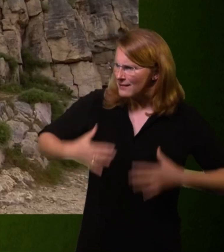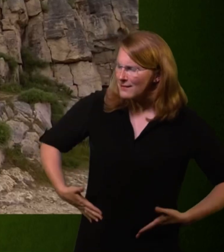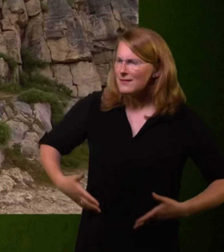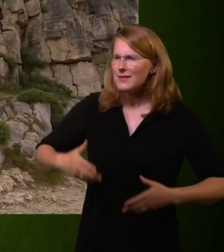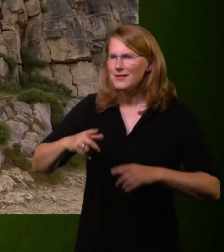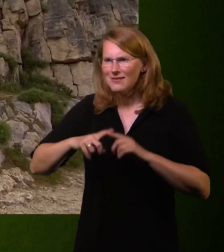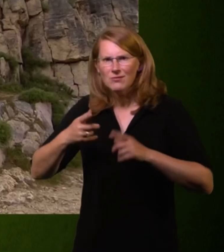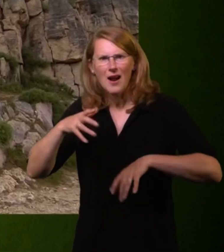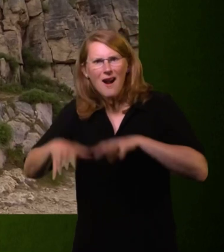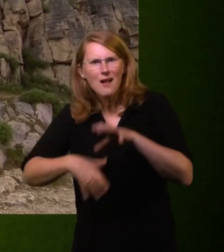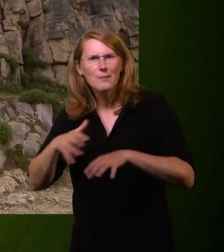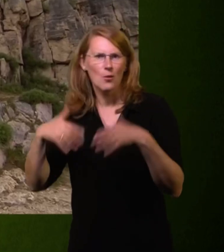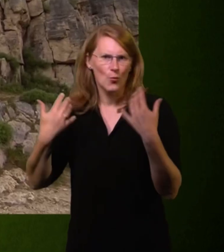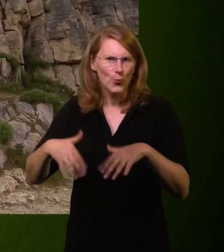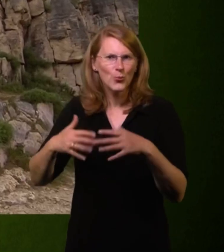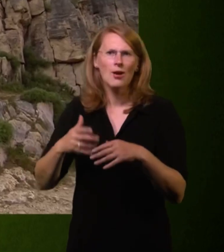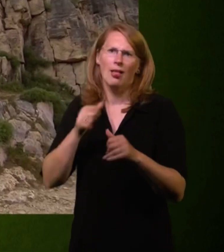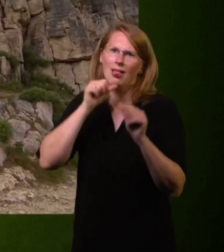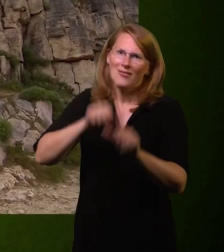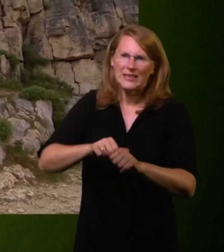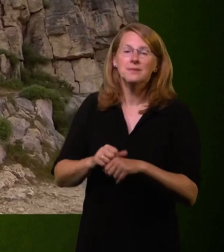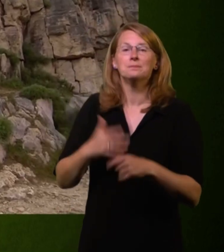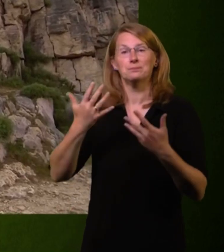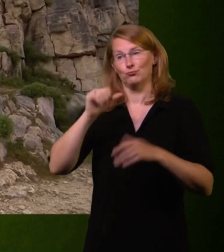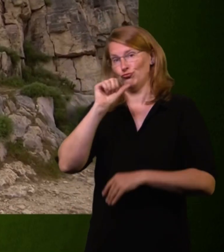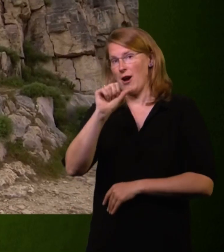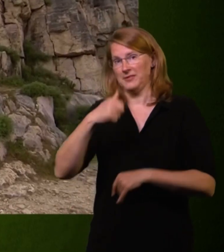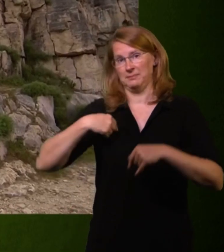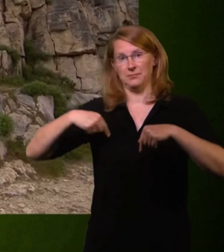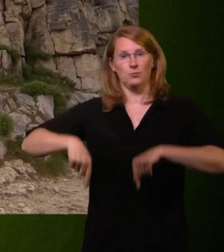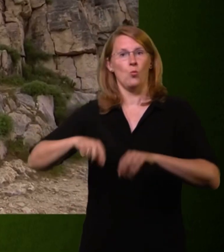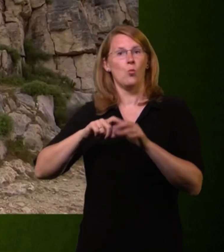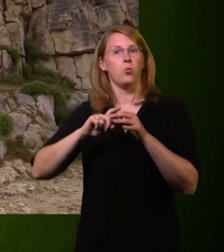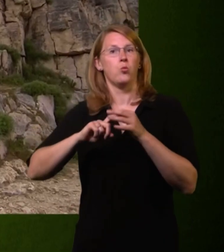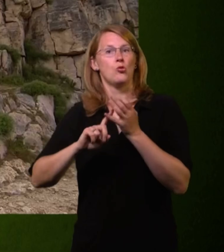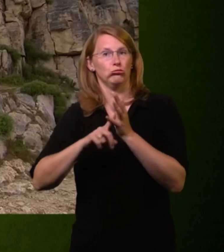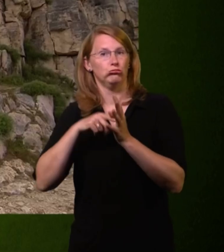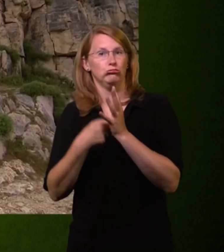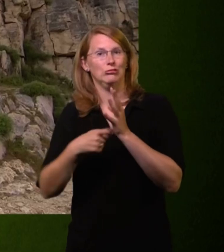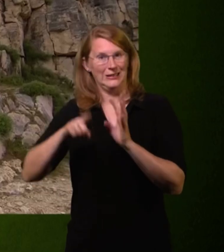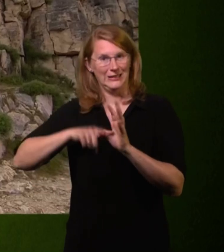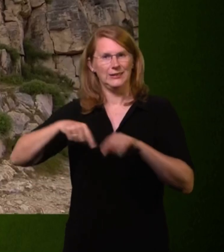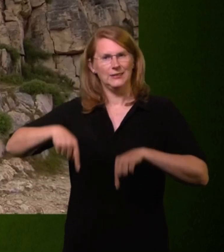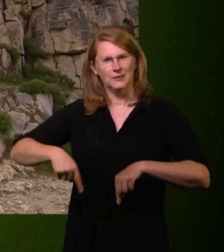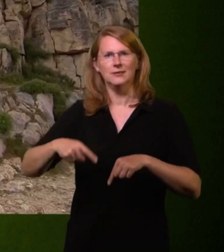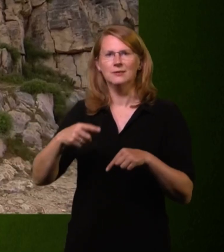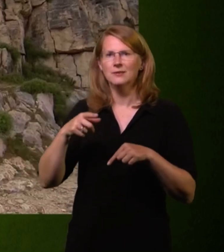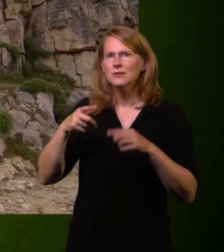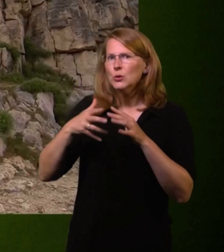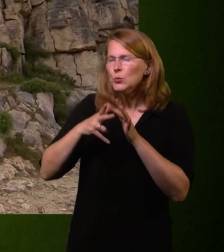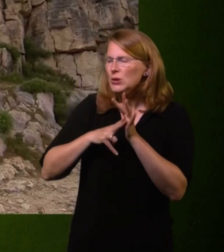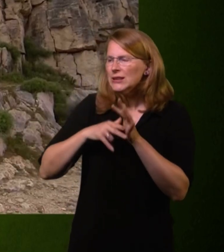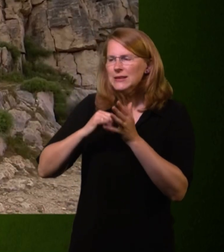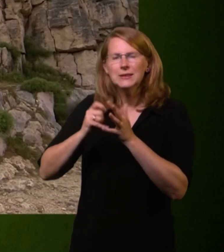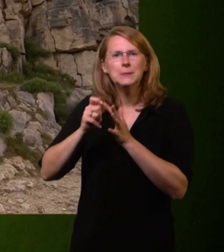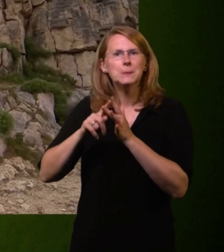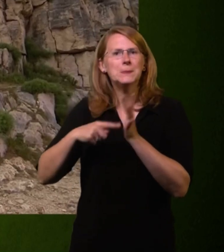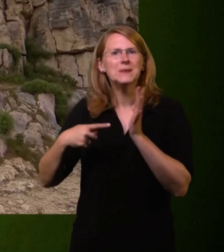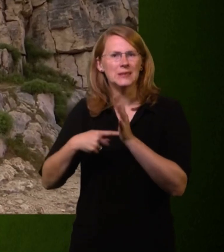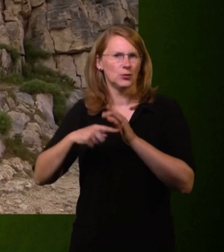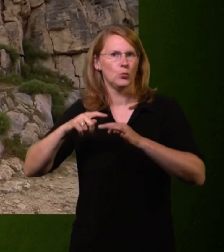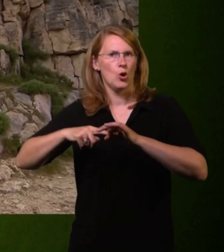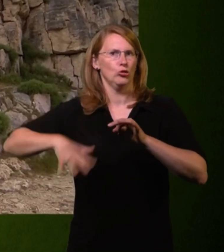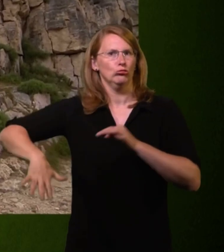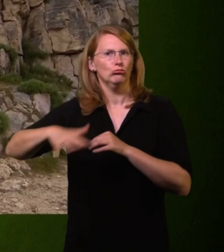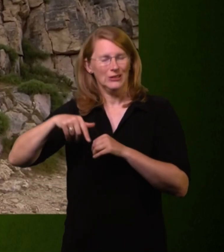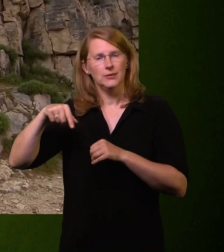But yes, you are right, I am in a quarry. I'm in Winspit Quarry, which is run by the National Trust on the south coast of the Isle of Purbeck. And it